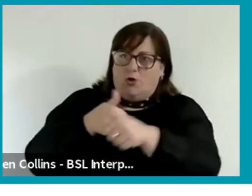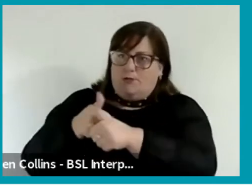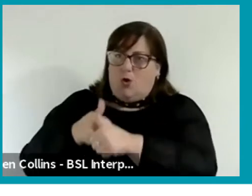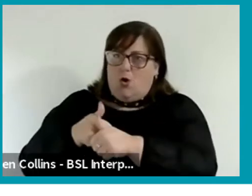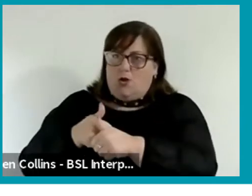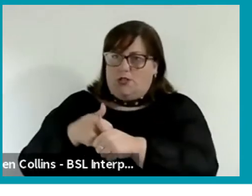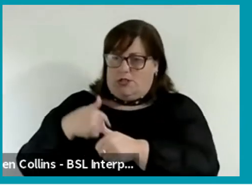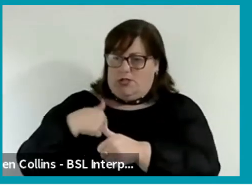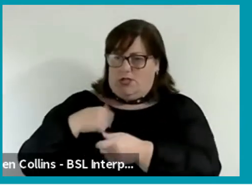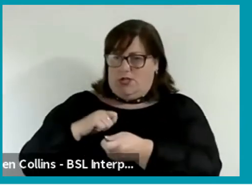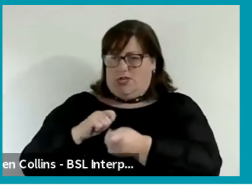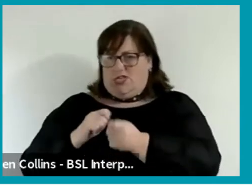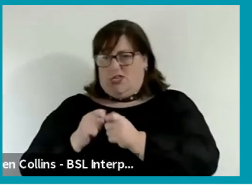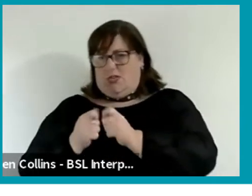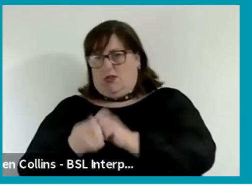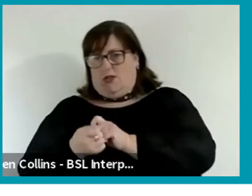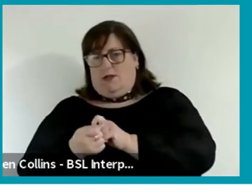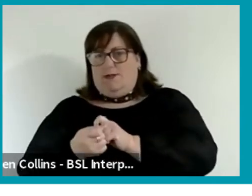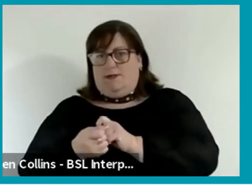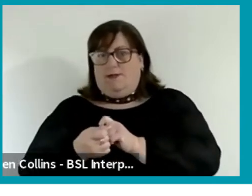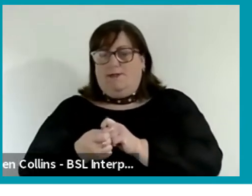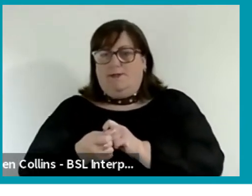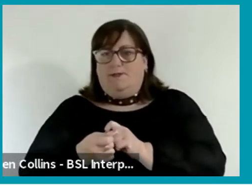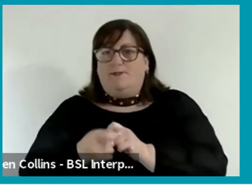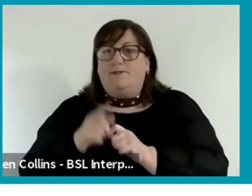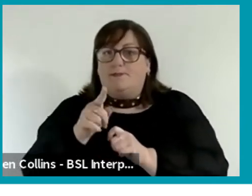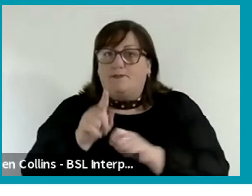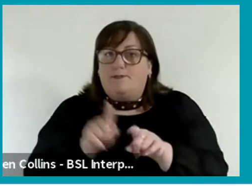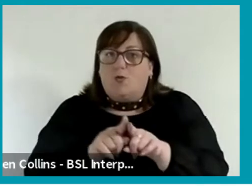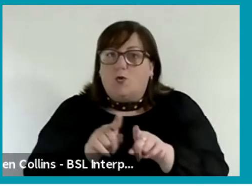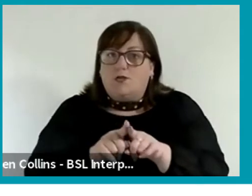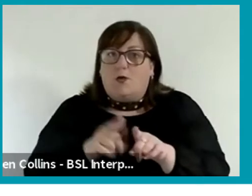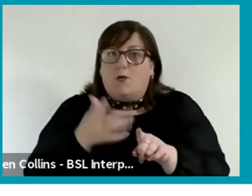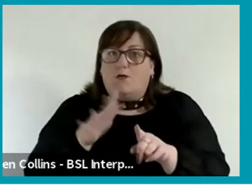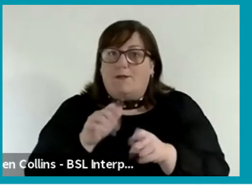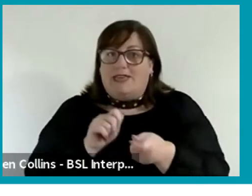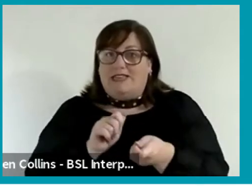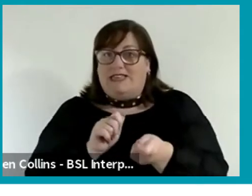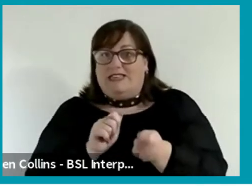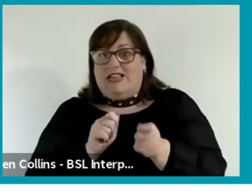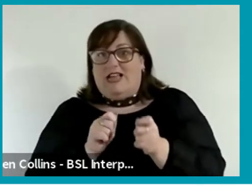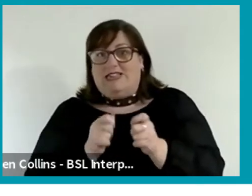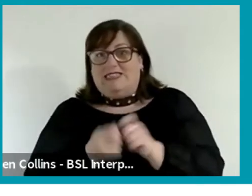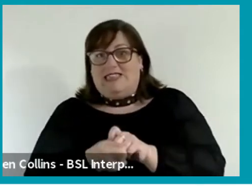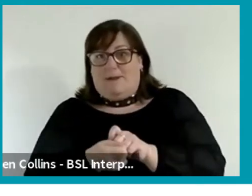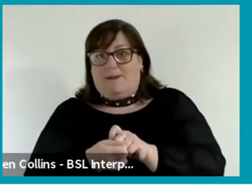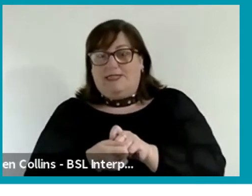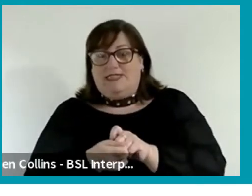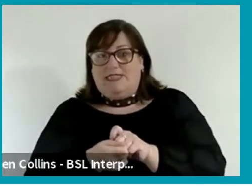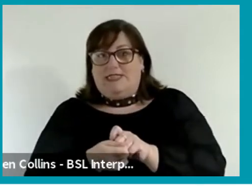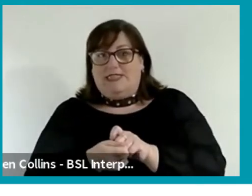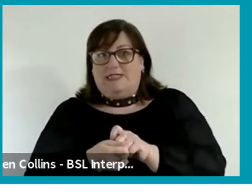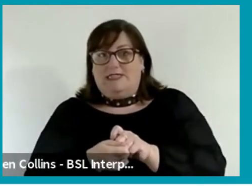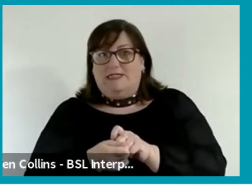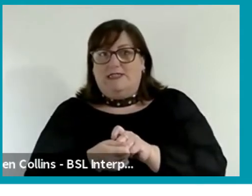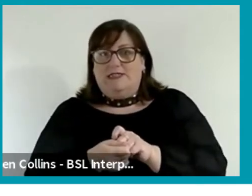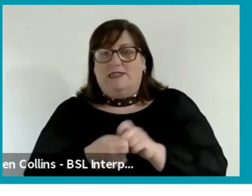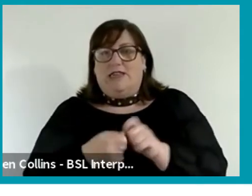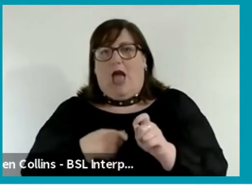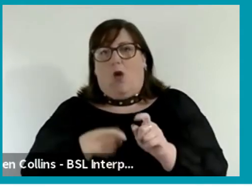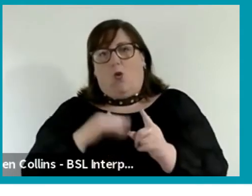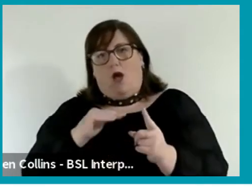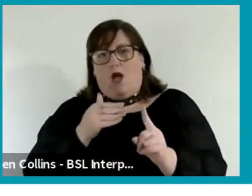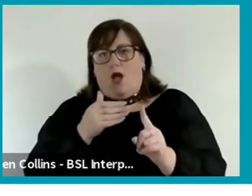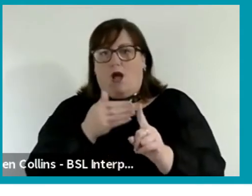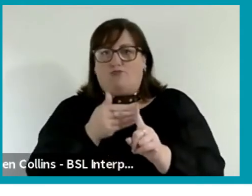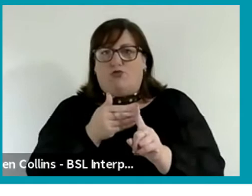our change. We've also adapted our approach, as you've heard from Karolina, to our talent acquisition process